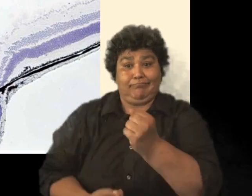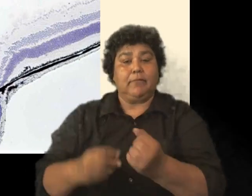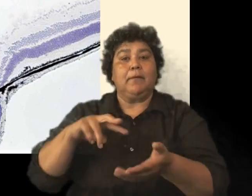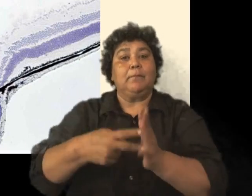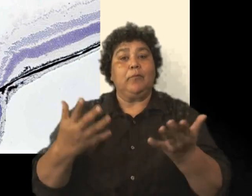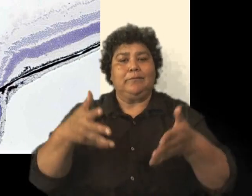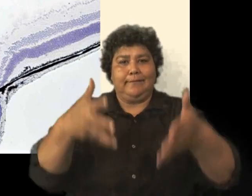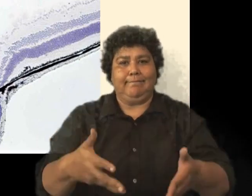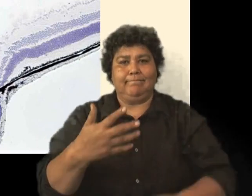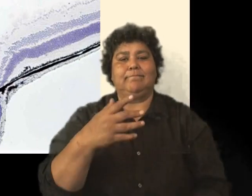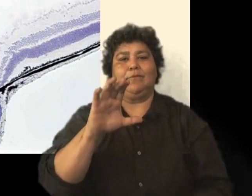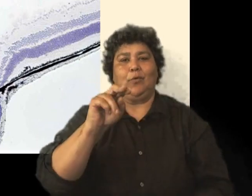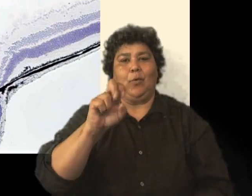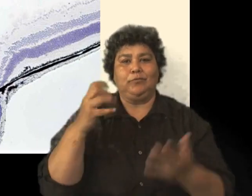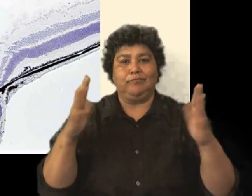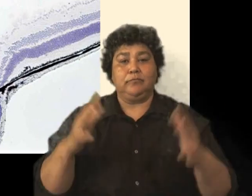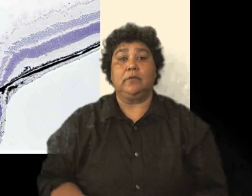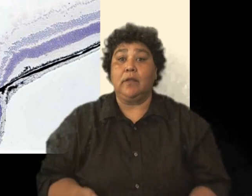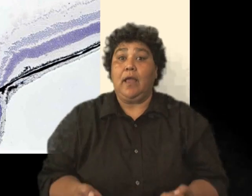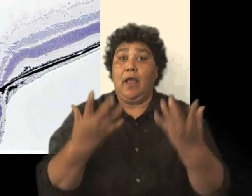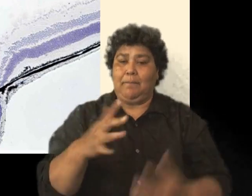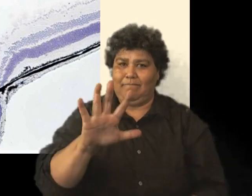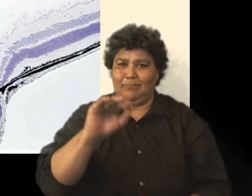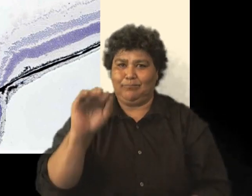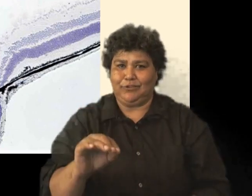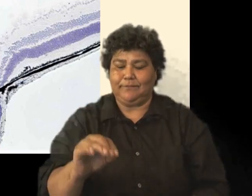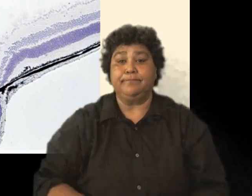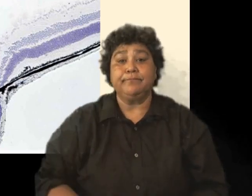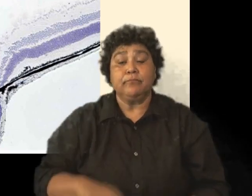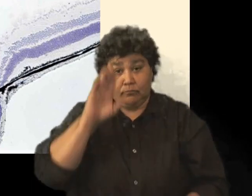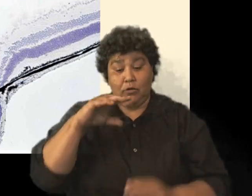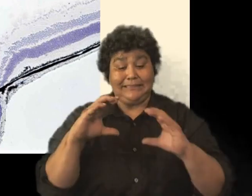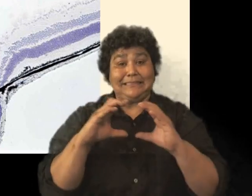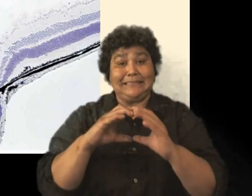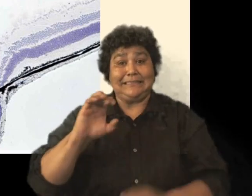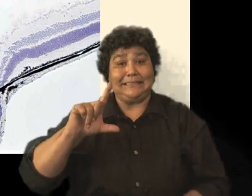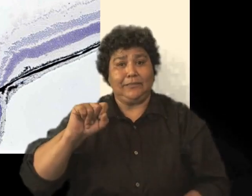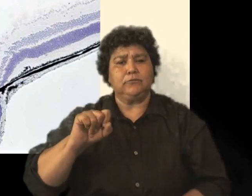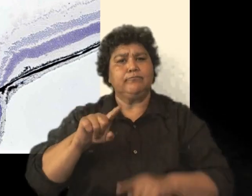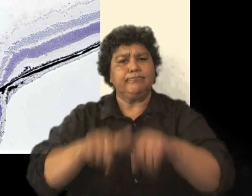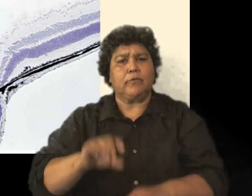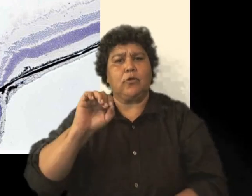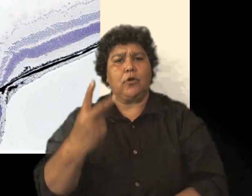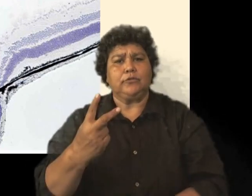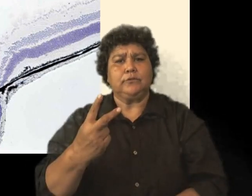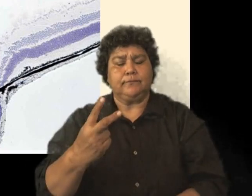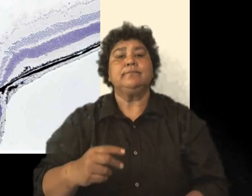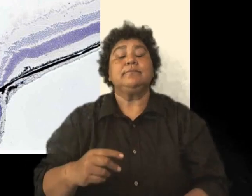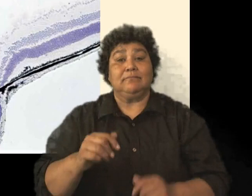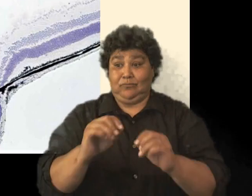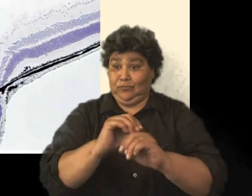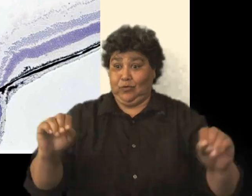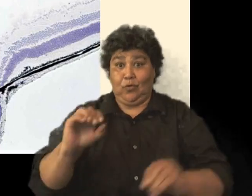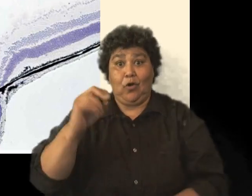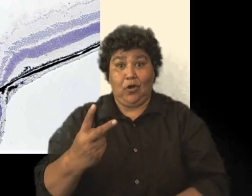cones remain, and they constitute only 5% of the cells. Cells consume oxygen to generate energy, and